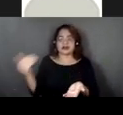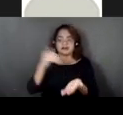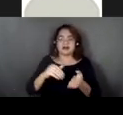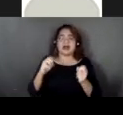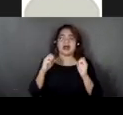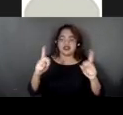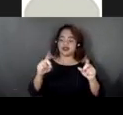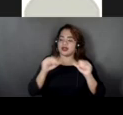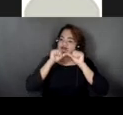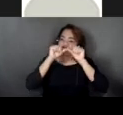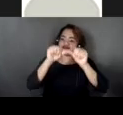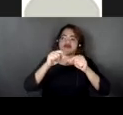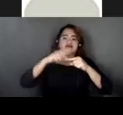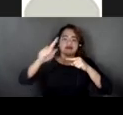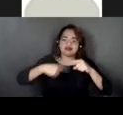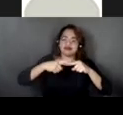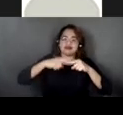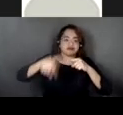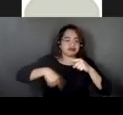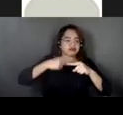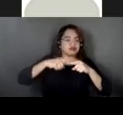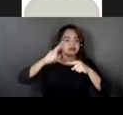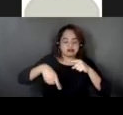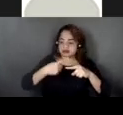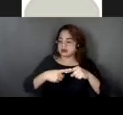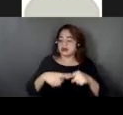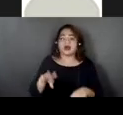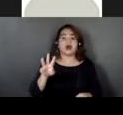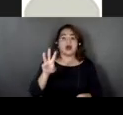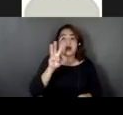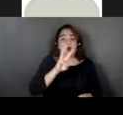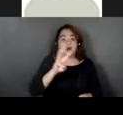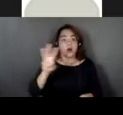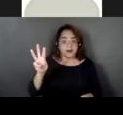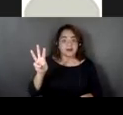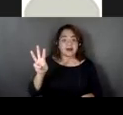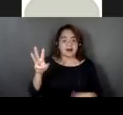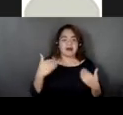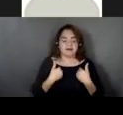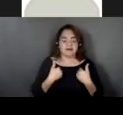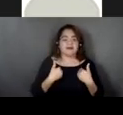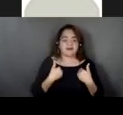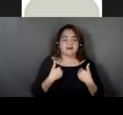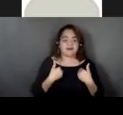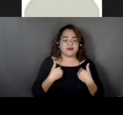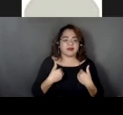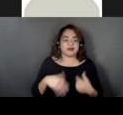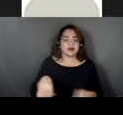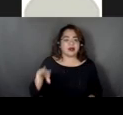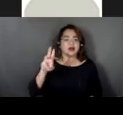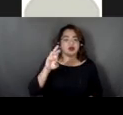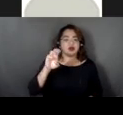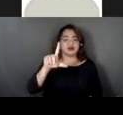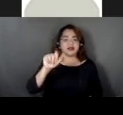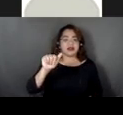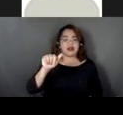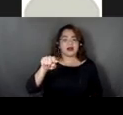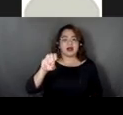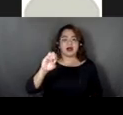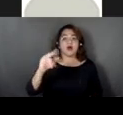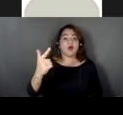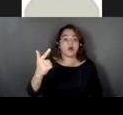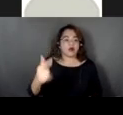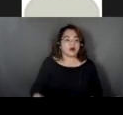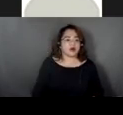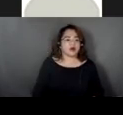ourselves. So we do have a website at the UCLA health.org website that lists all